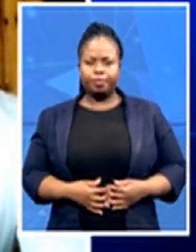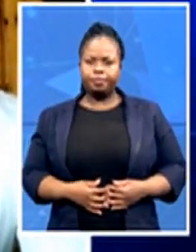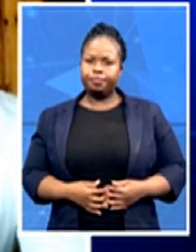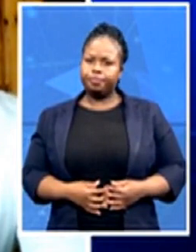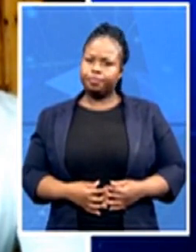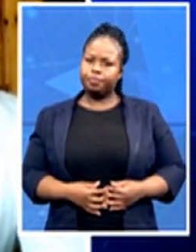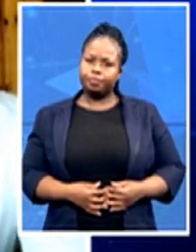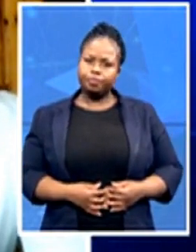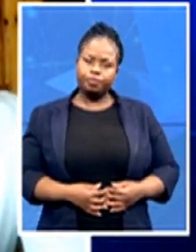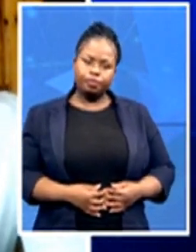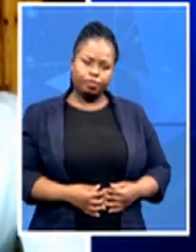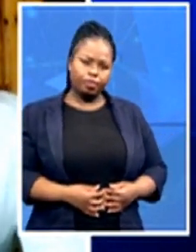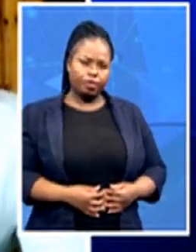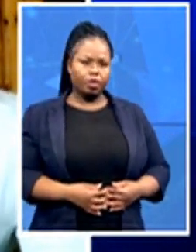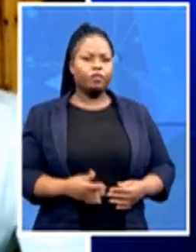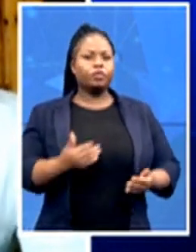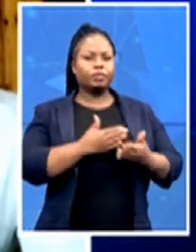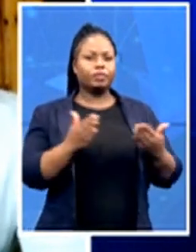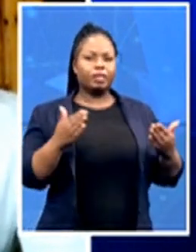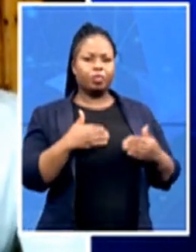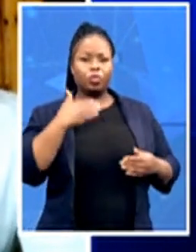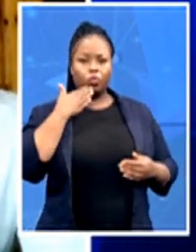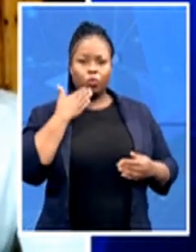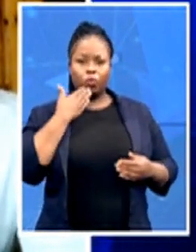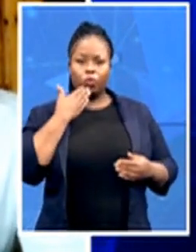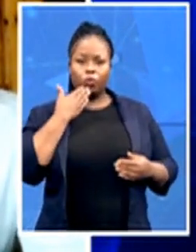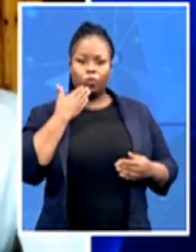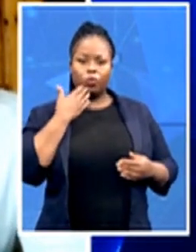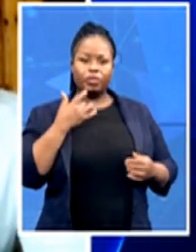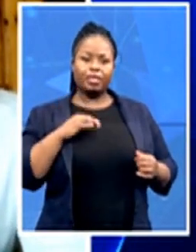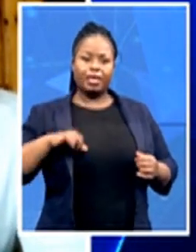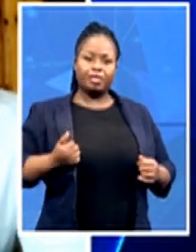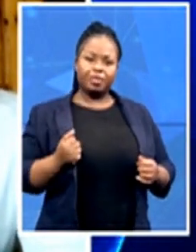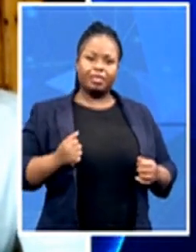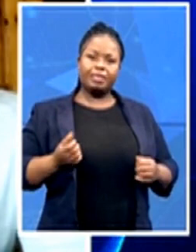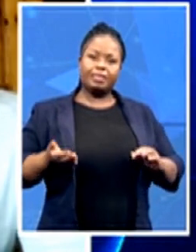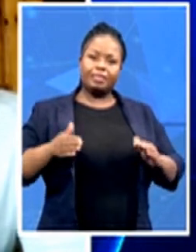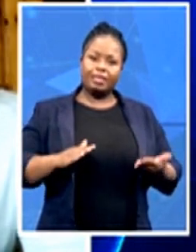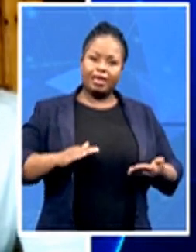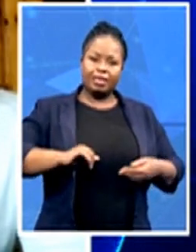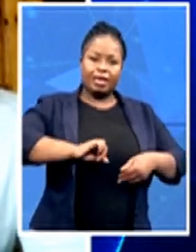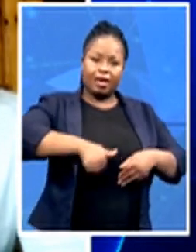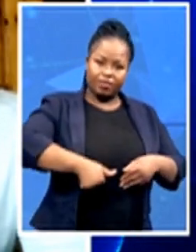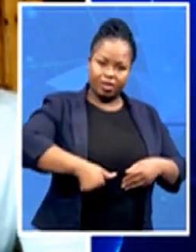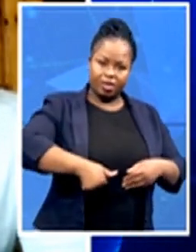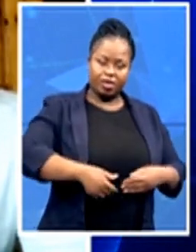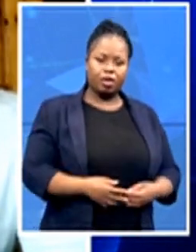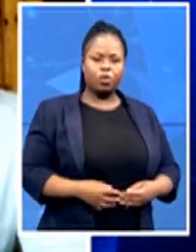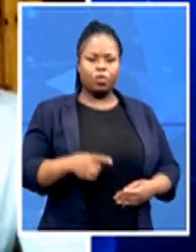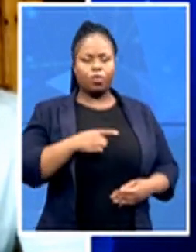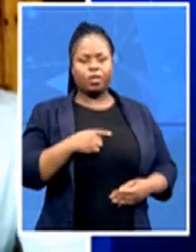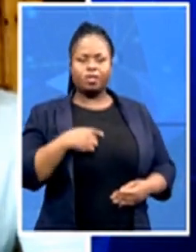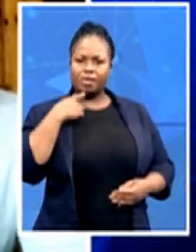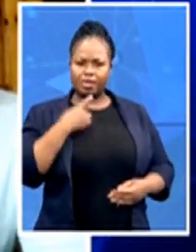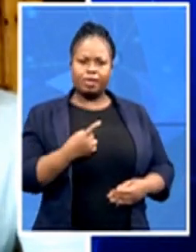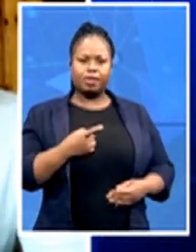whose husbands died after the event, because we are told that there are people, some of the people who were injured,